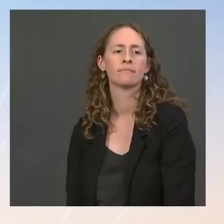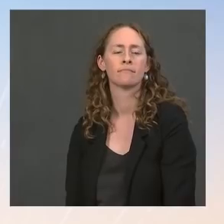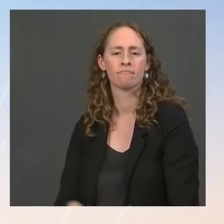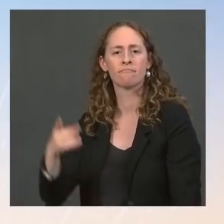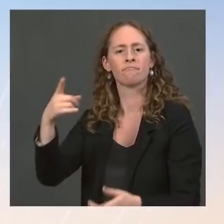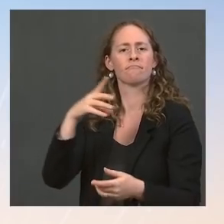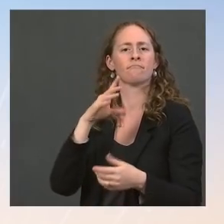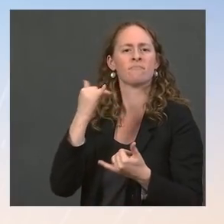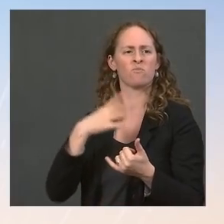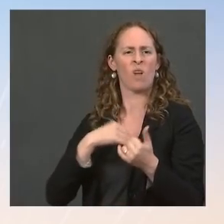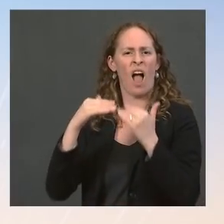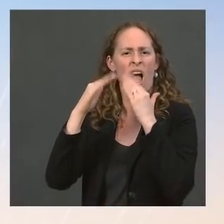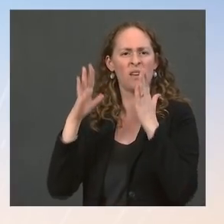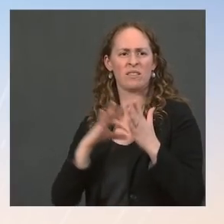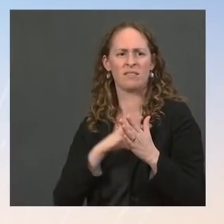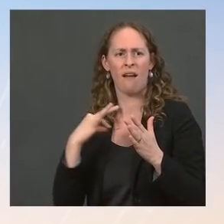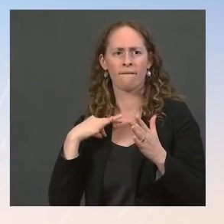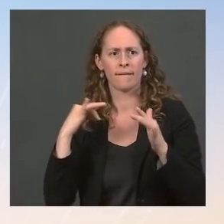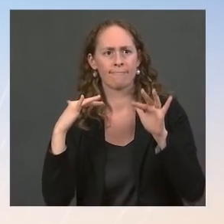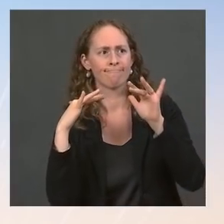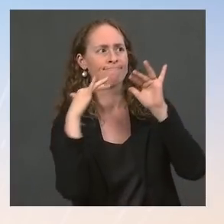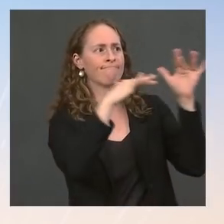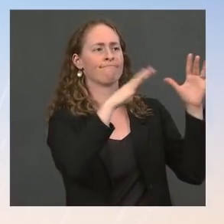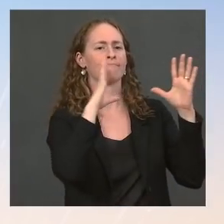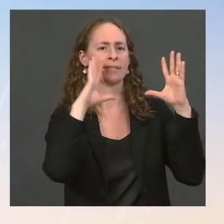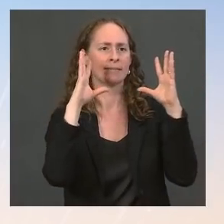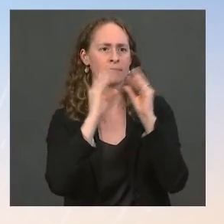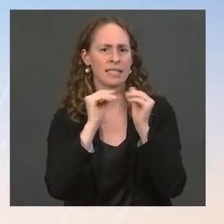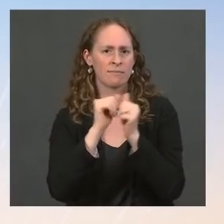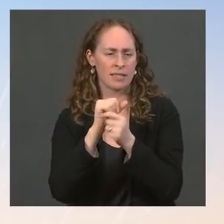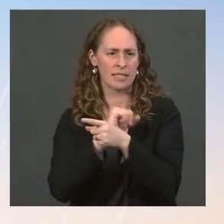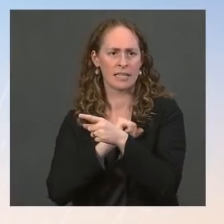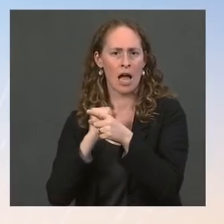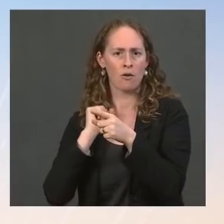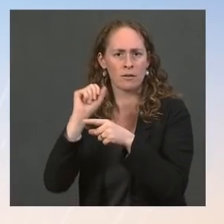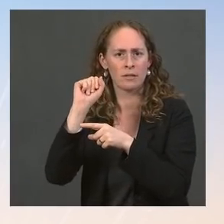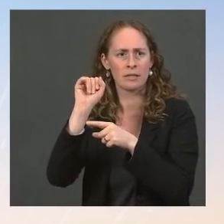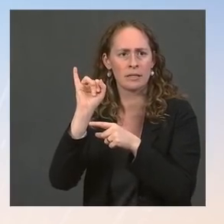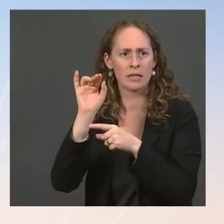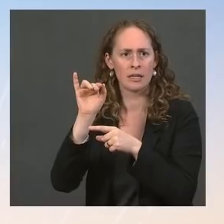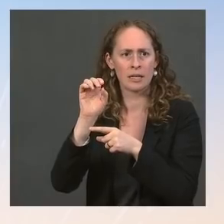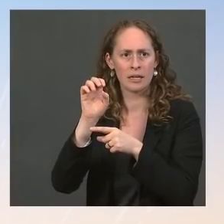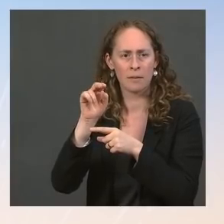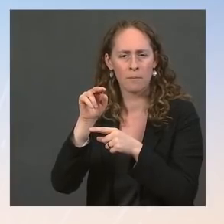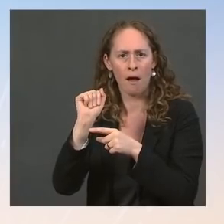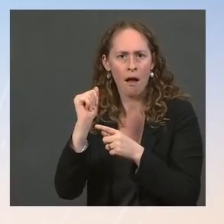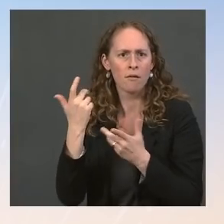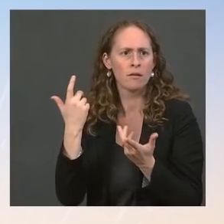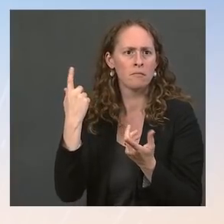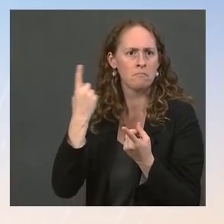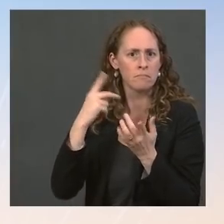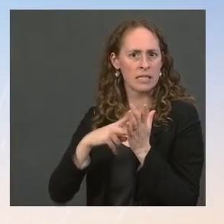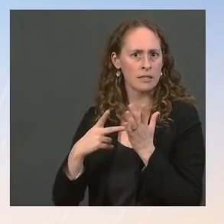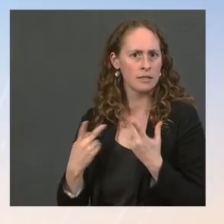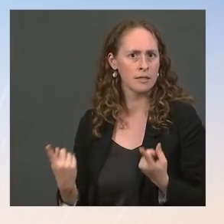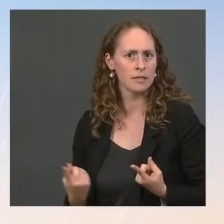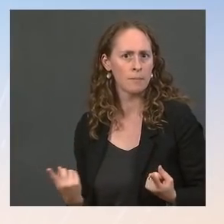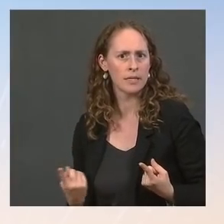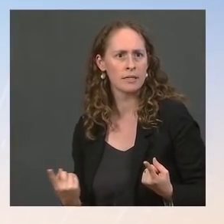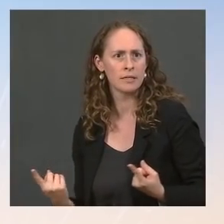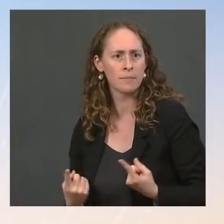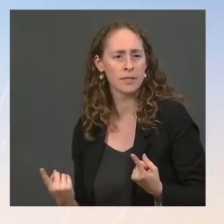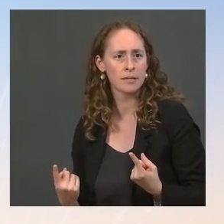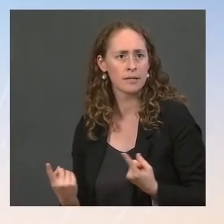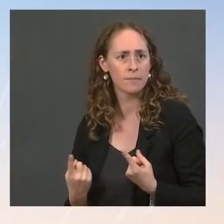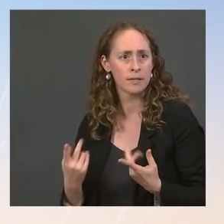meet with Senator Sinema. Is there anything to take away from the optics of that? There are some who are reading into the fact that the White House is going to the Capitol Hill instead of the